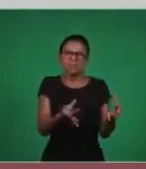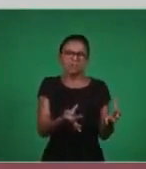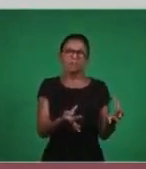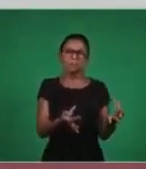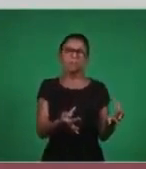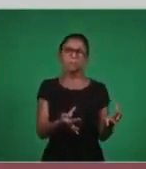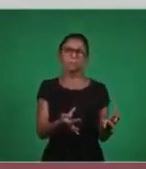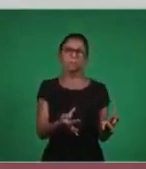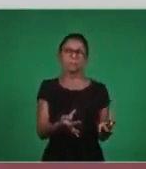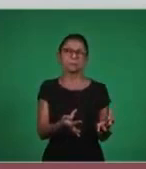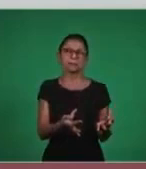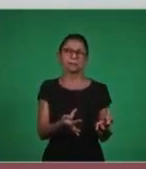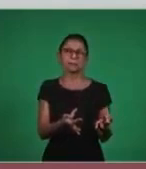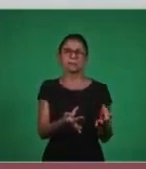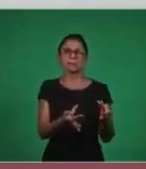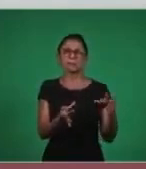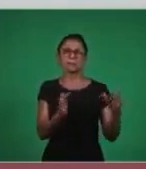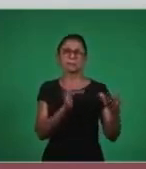impact